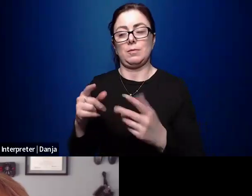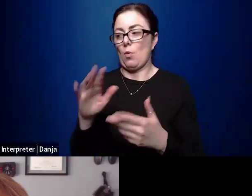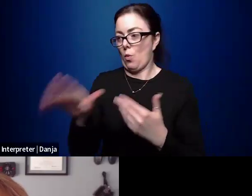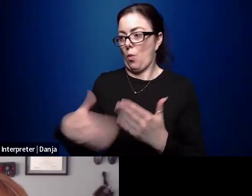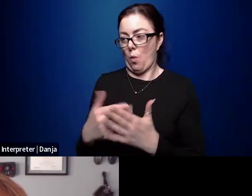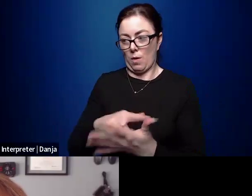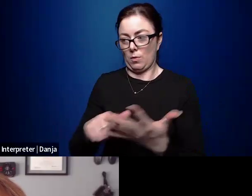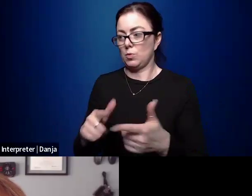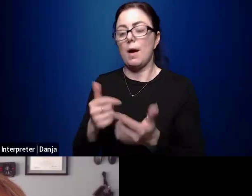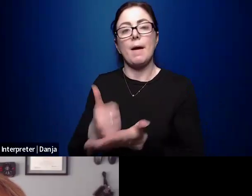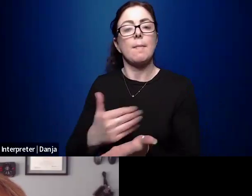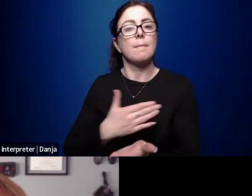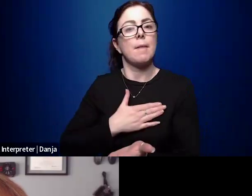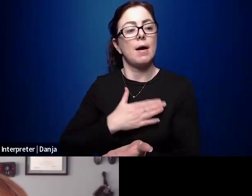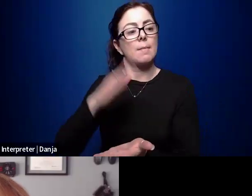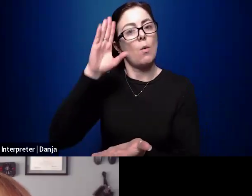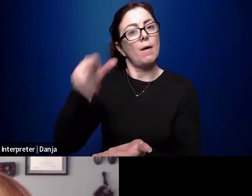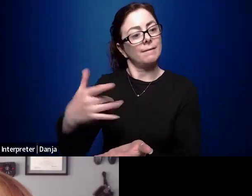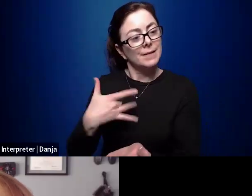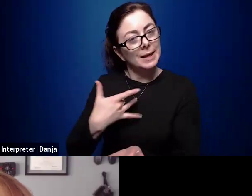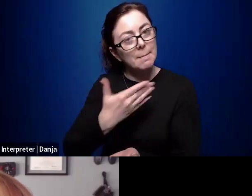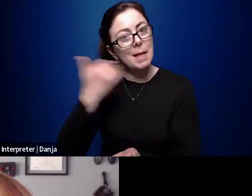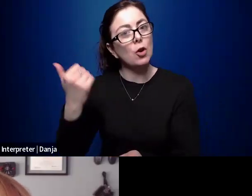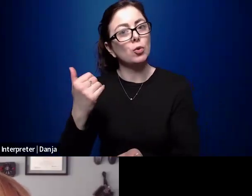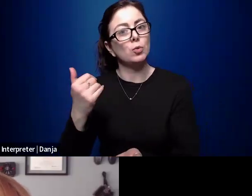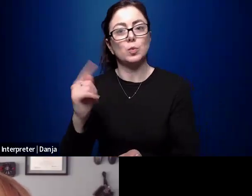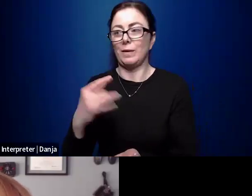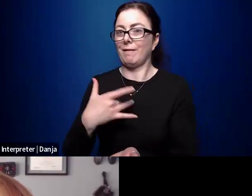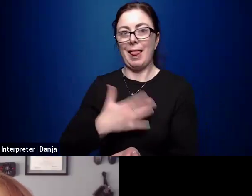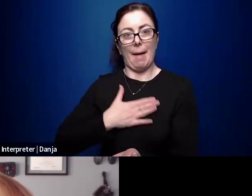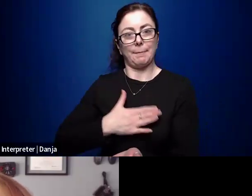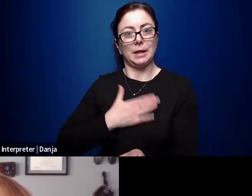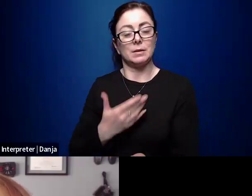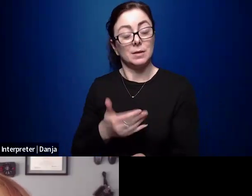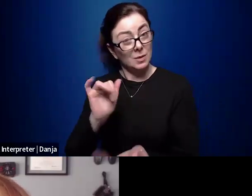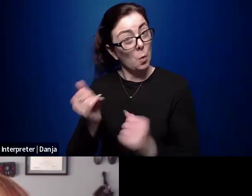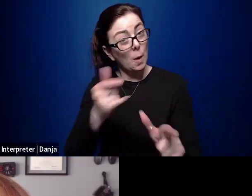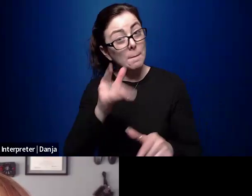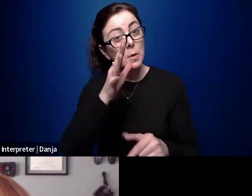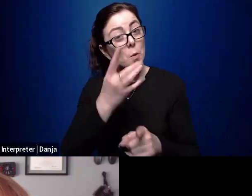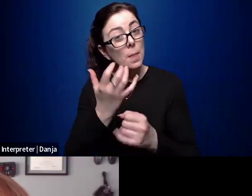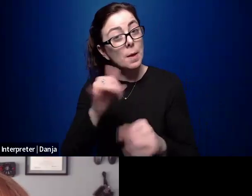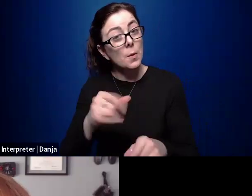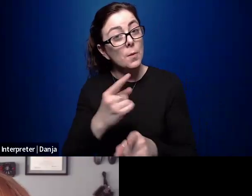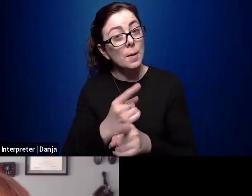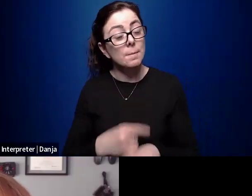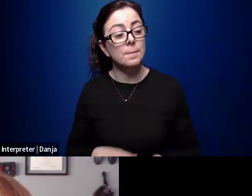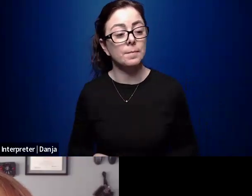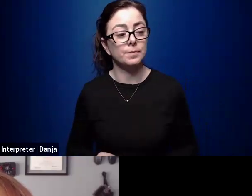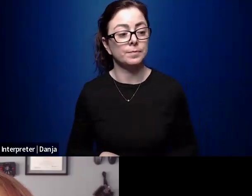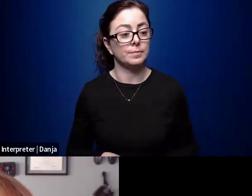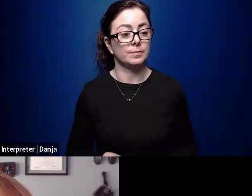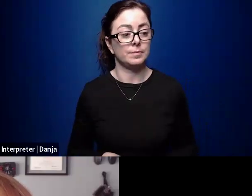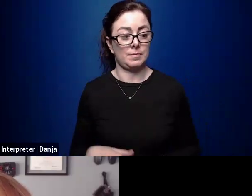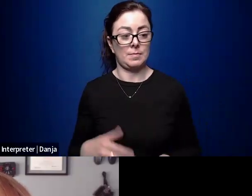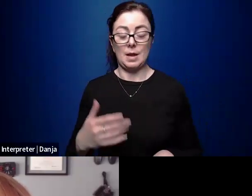better, to be happy. Isn't that all any mother would ask for? It meant giving my everything